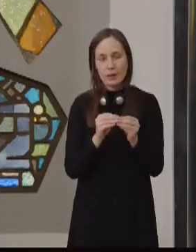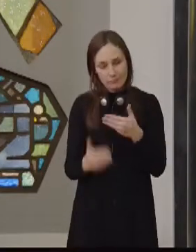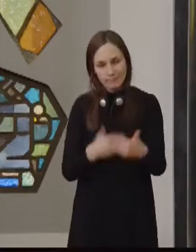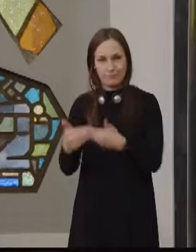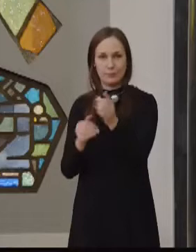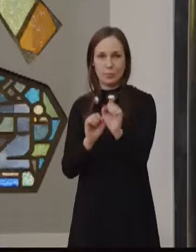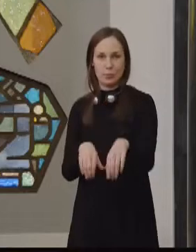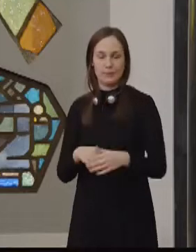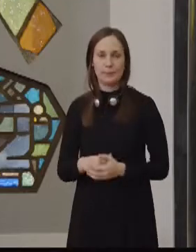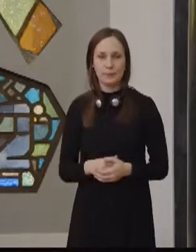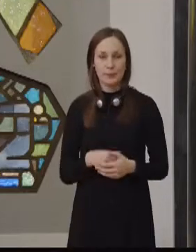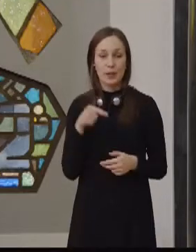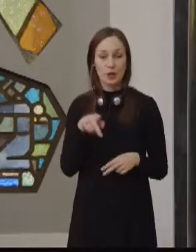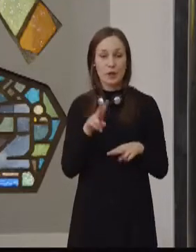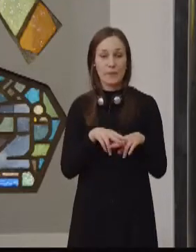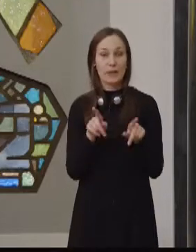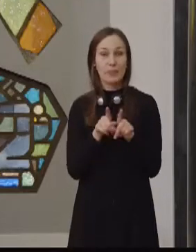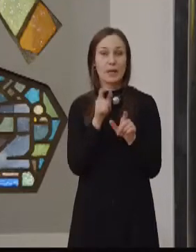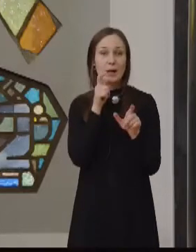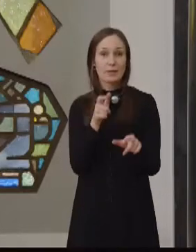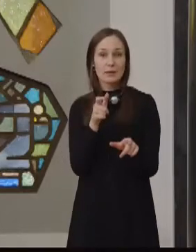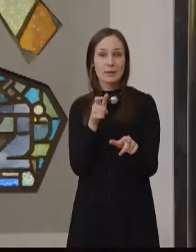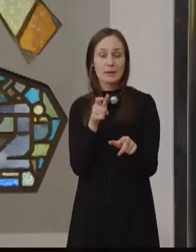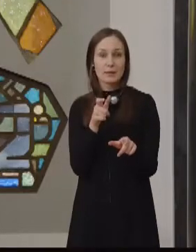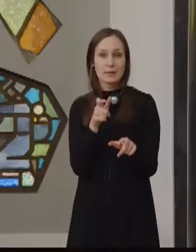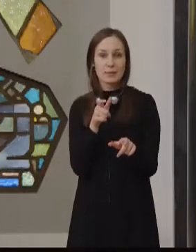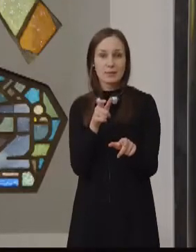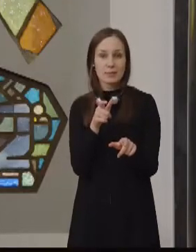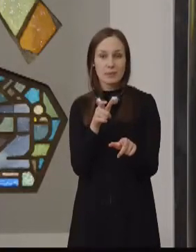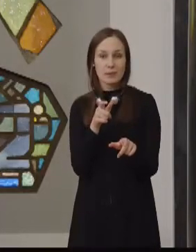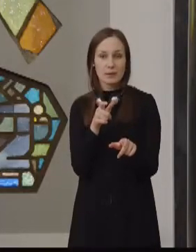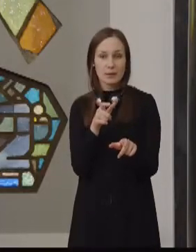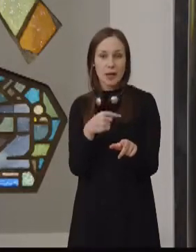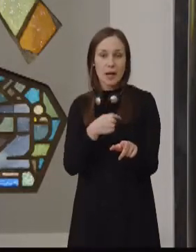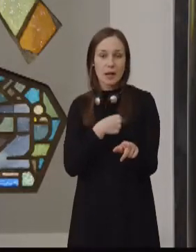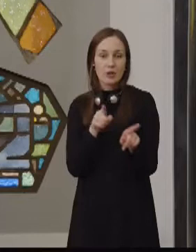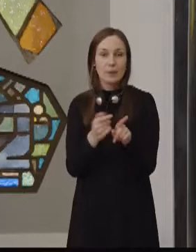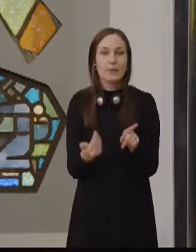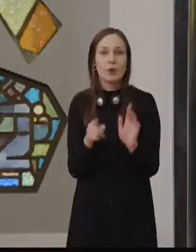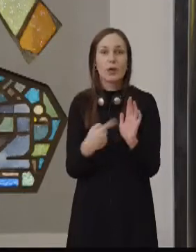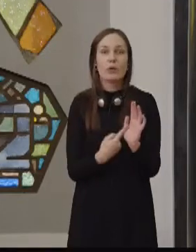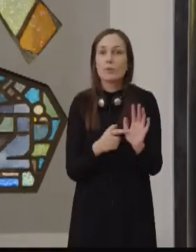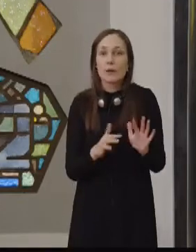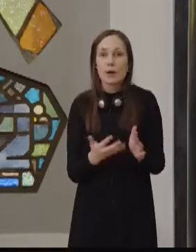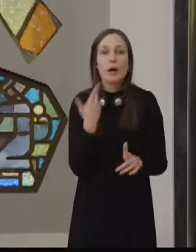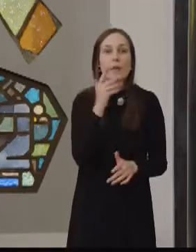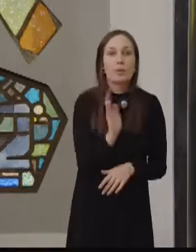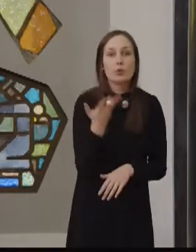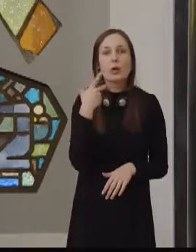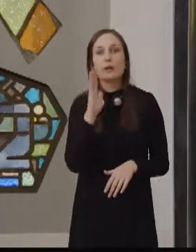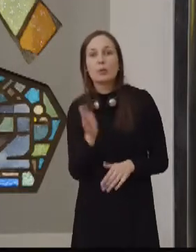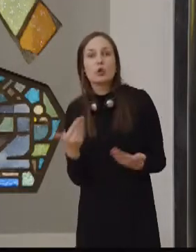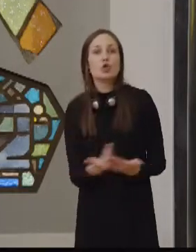question, until we solve the problem? And I believe in this context, a very good example would be